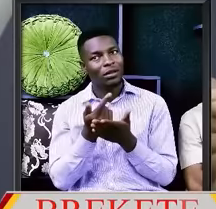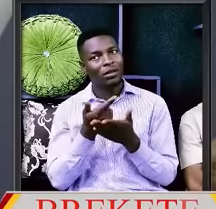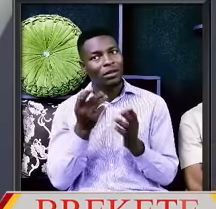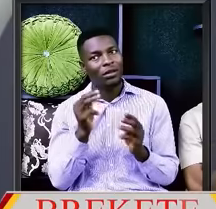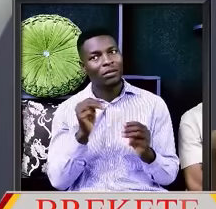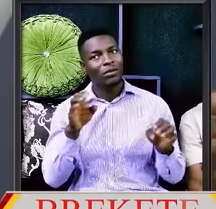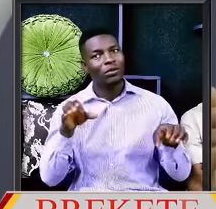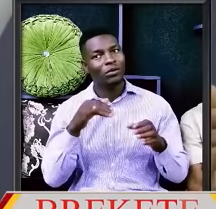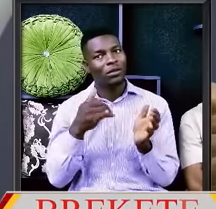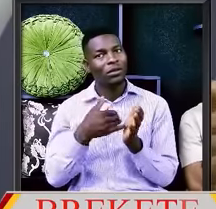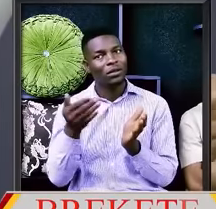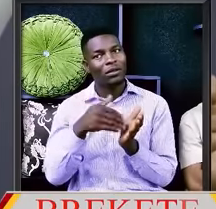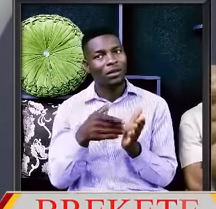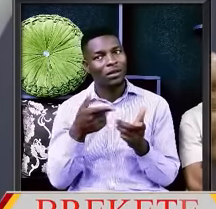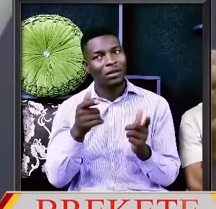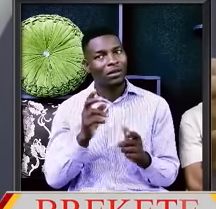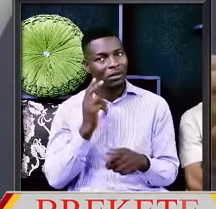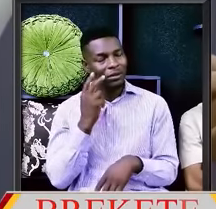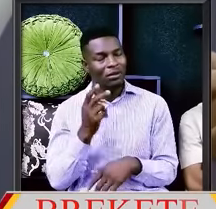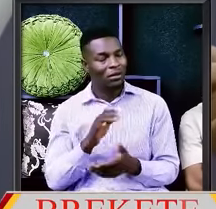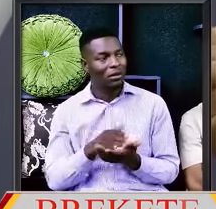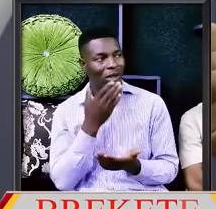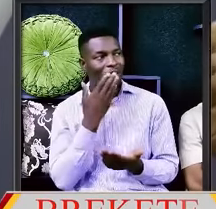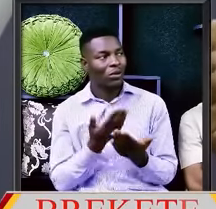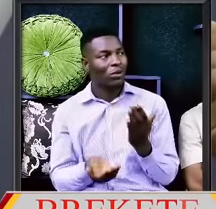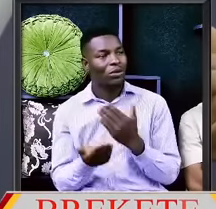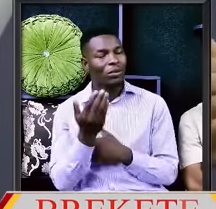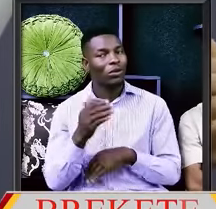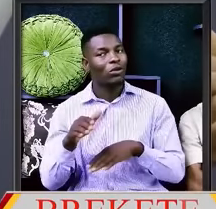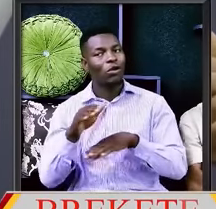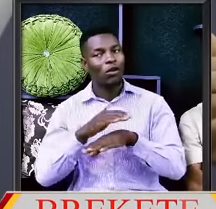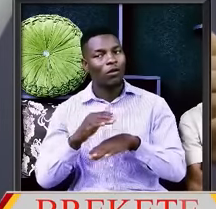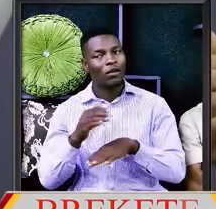see. Over to you. Good morning.